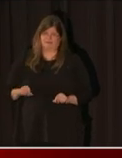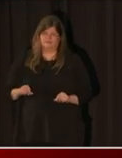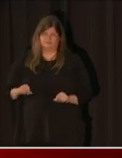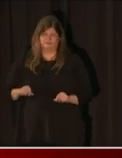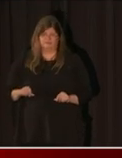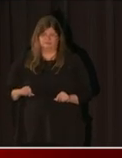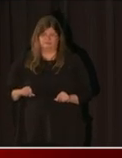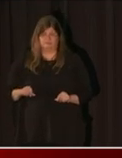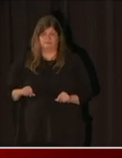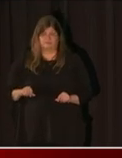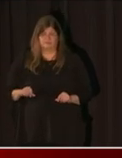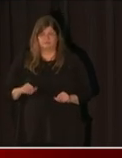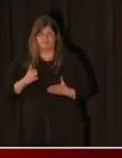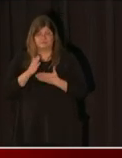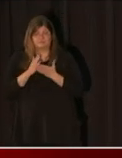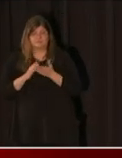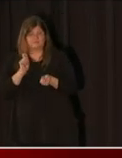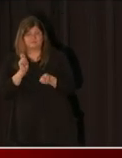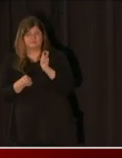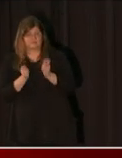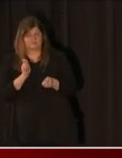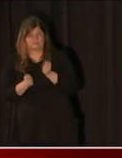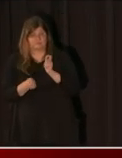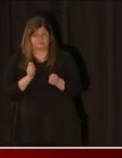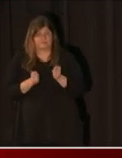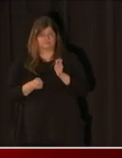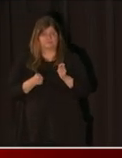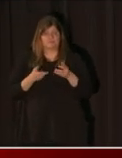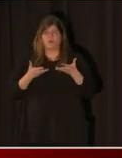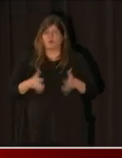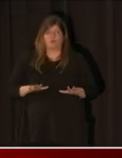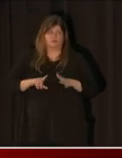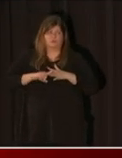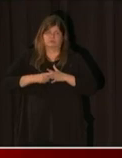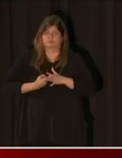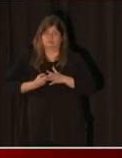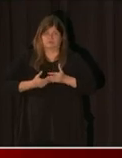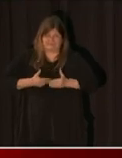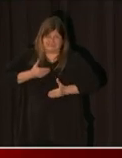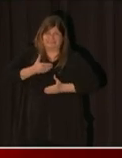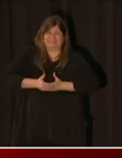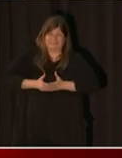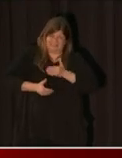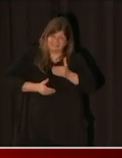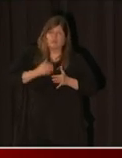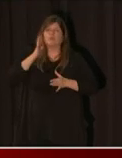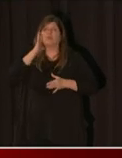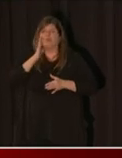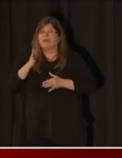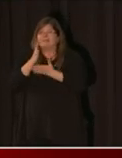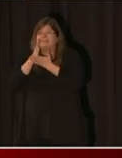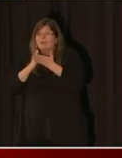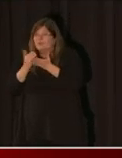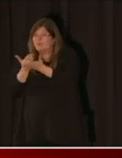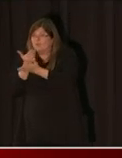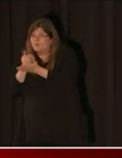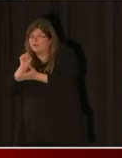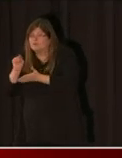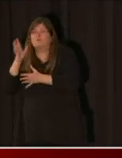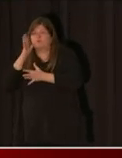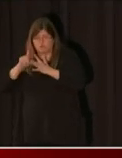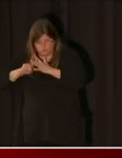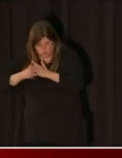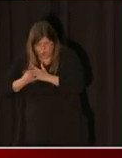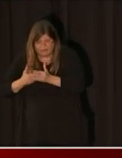progress, but some of it relates to enhanced sanitation, other to strategies to get people to